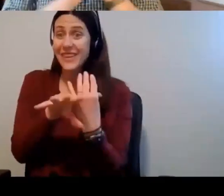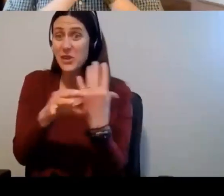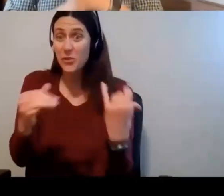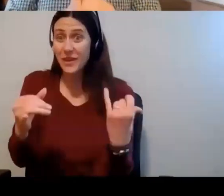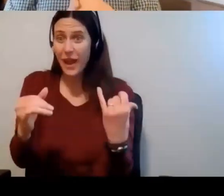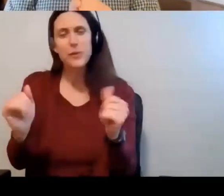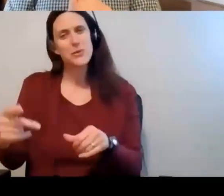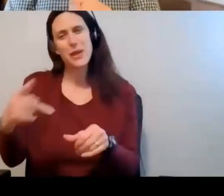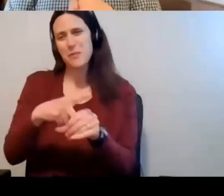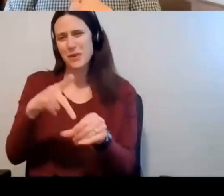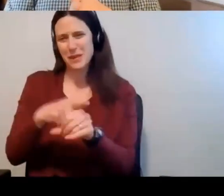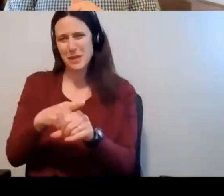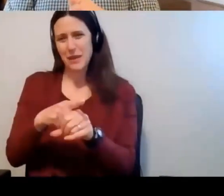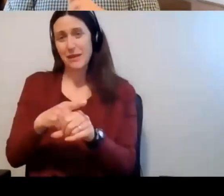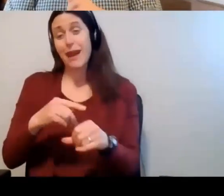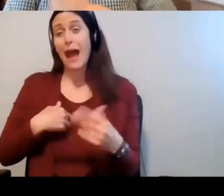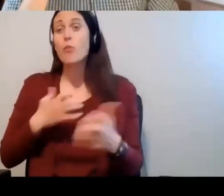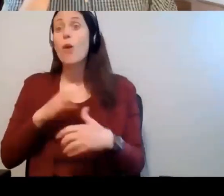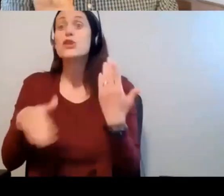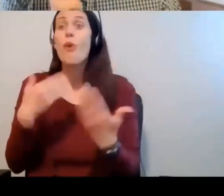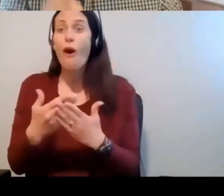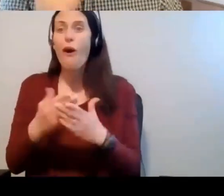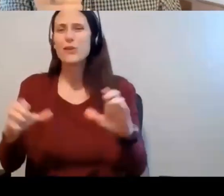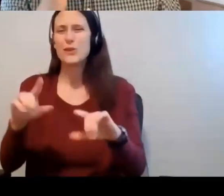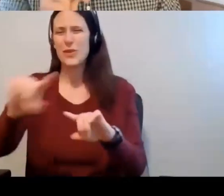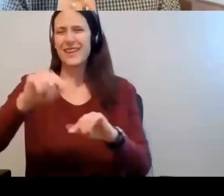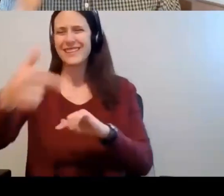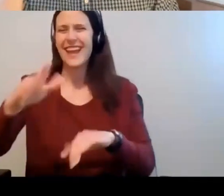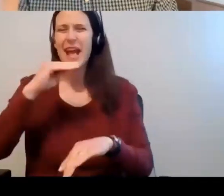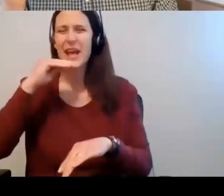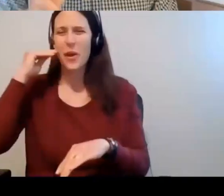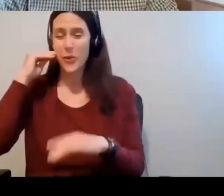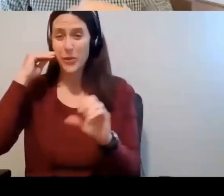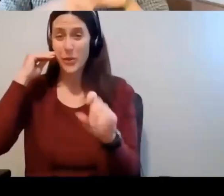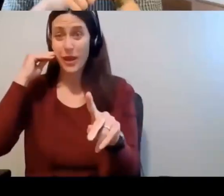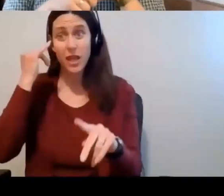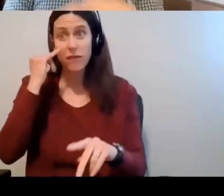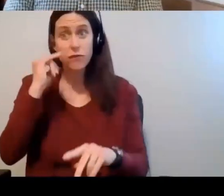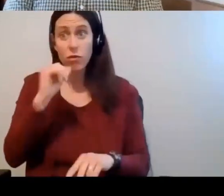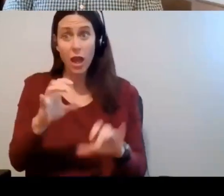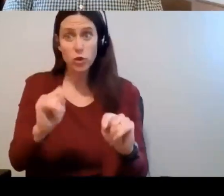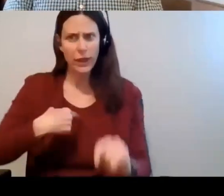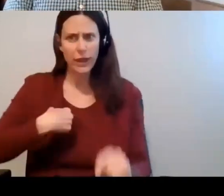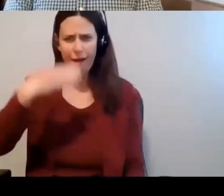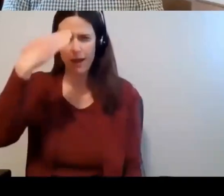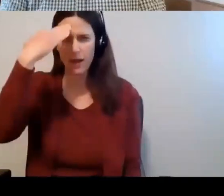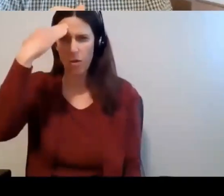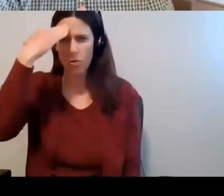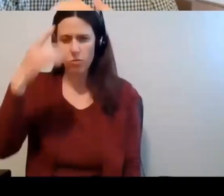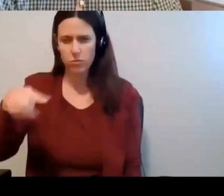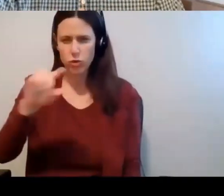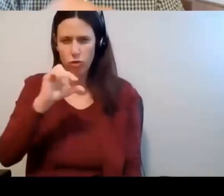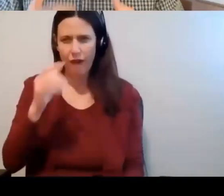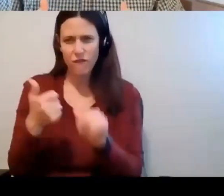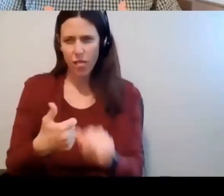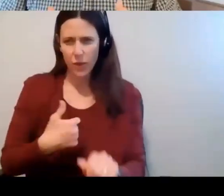participate with me. I want you all to participate at home, so just know that if you're not, I can feel it. So I'm going to teach you